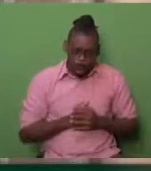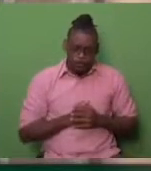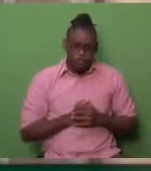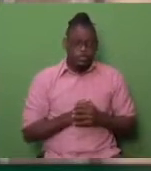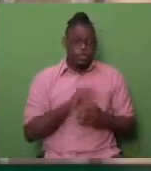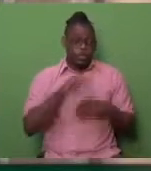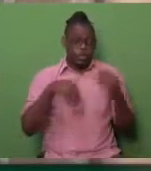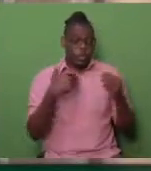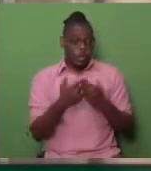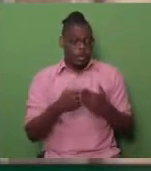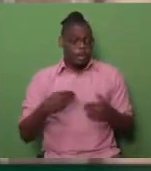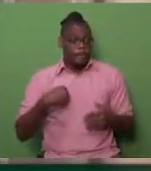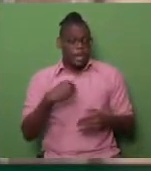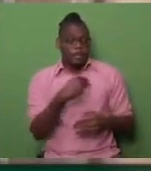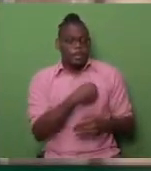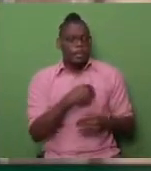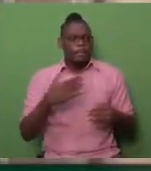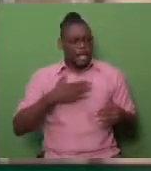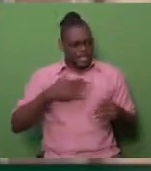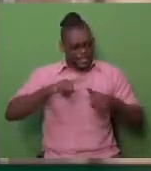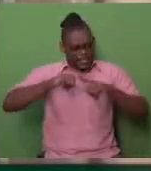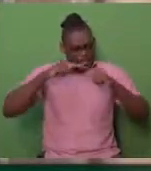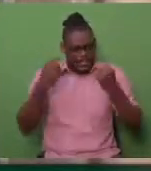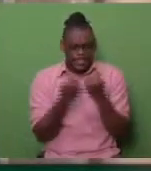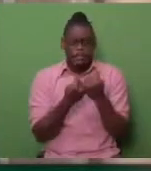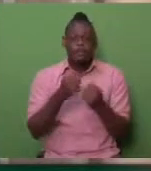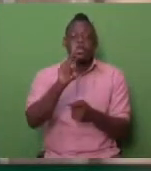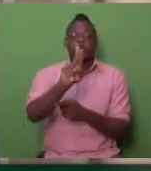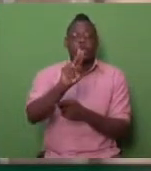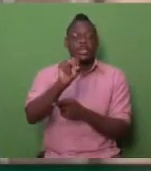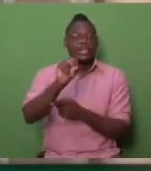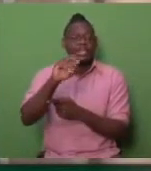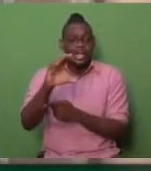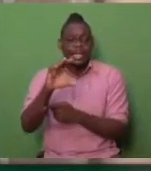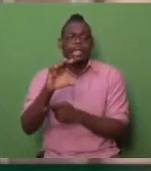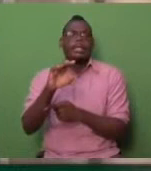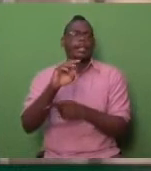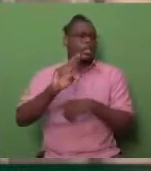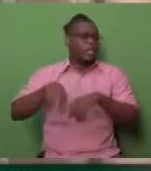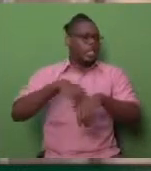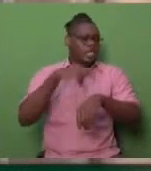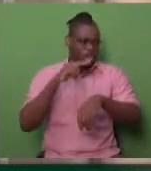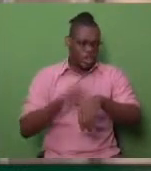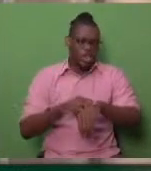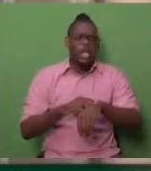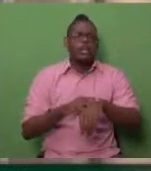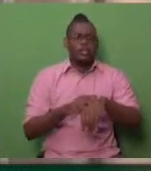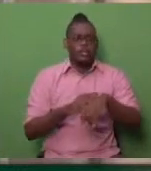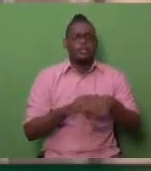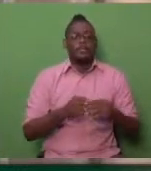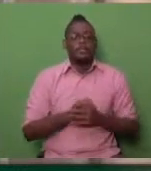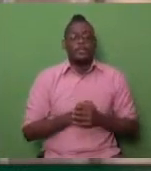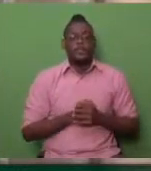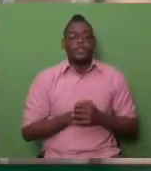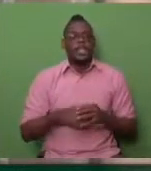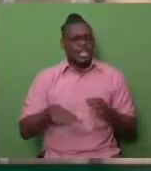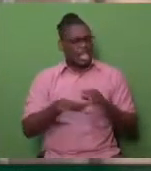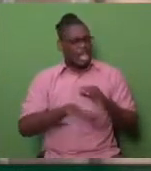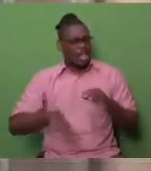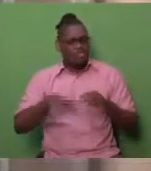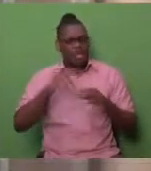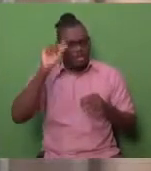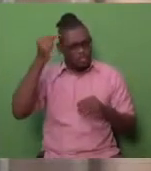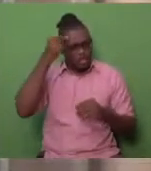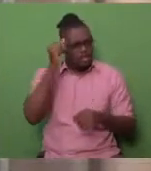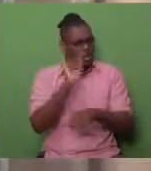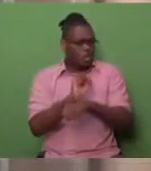the UNC's national executive, UNC's local government practitioners, my staff at the opposition leader's office and the